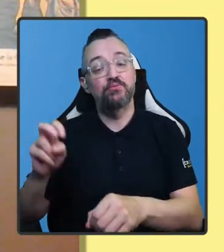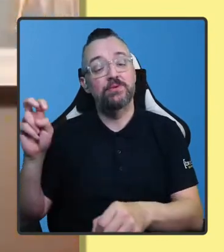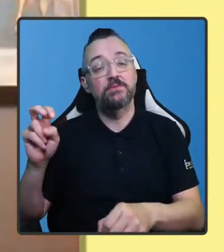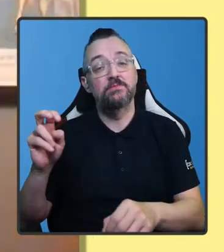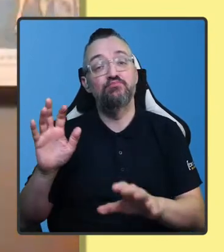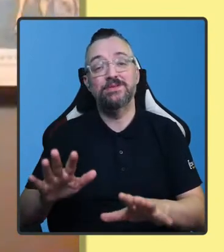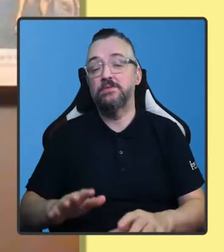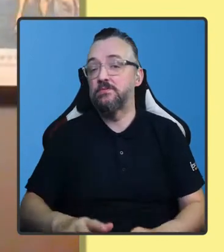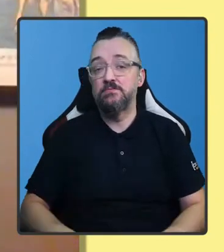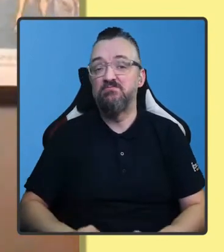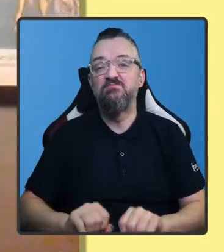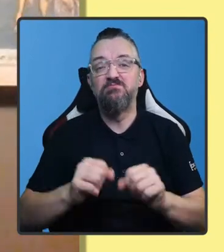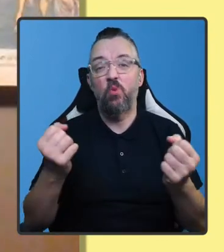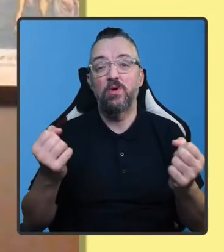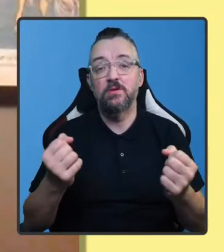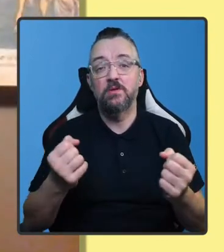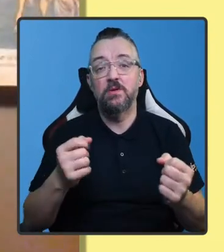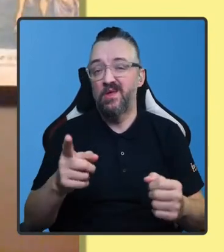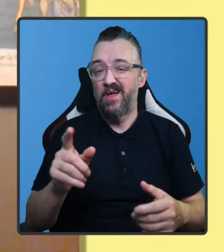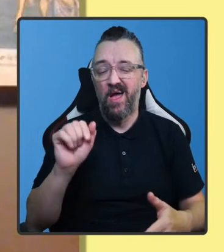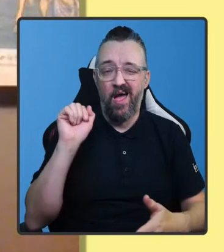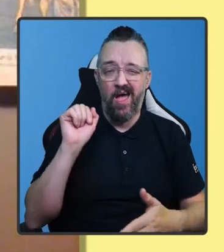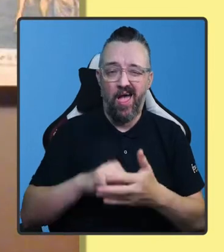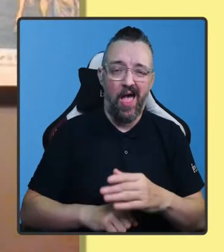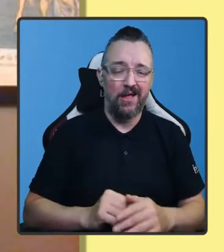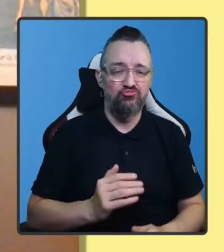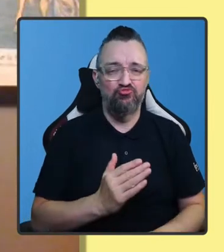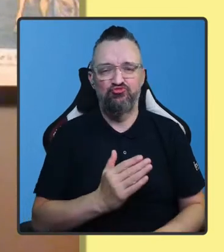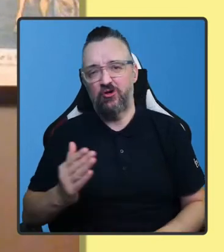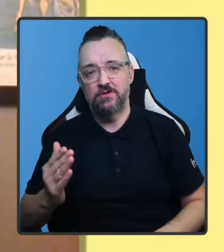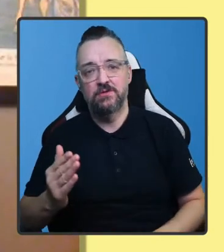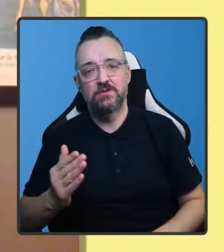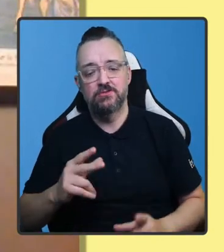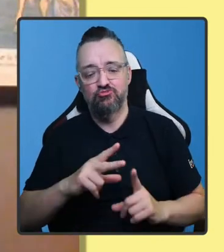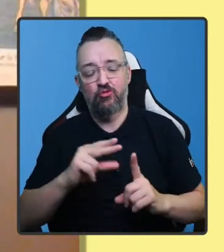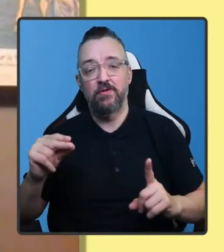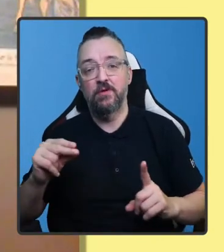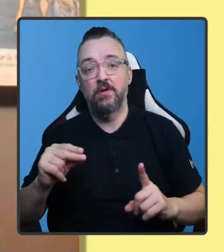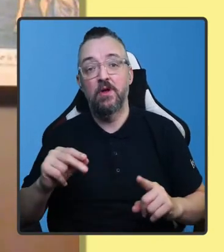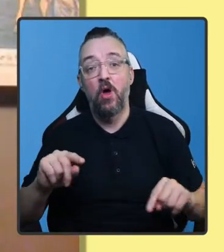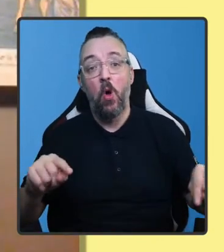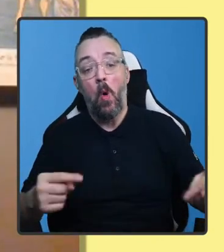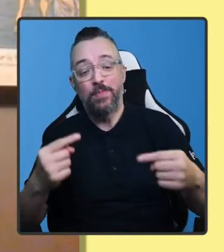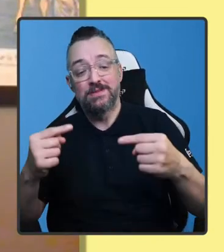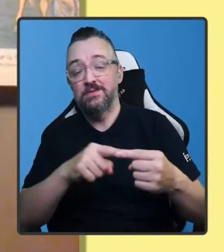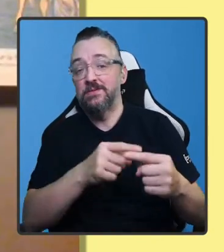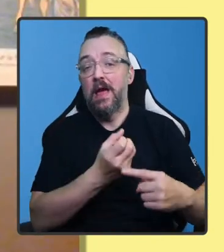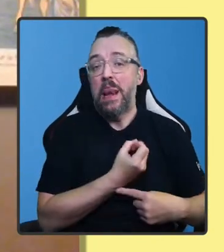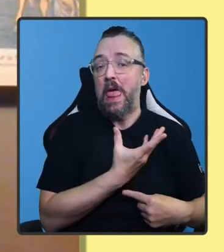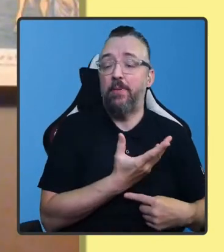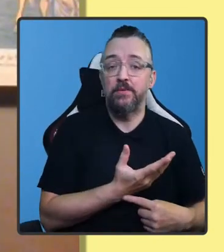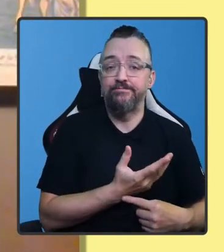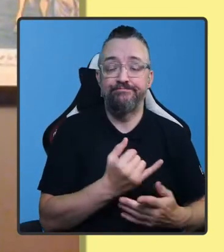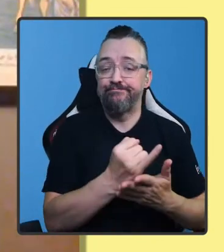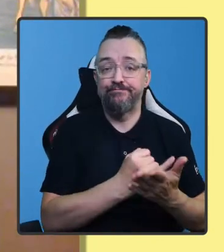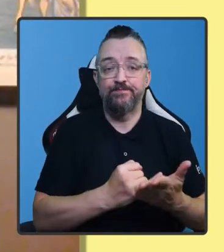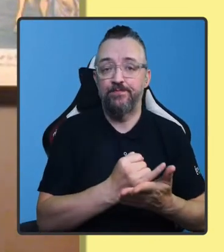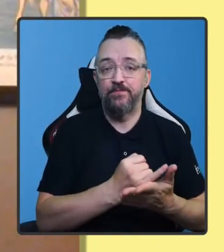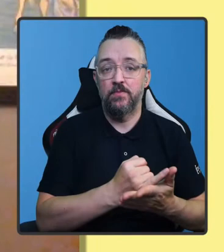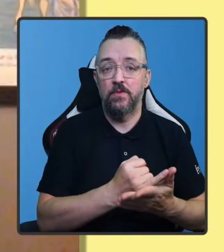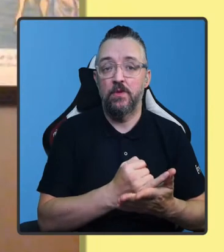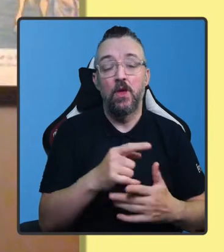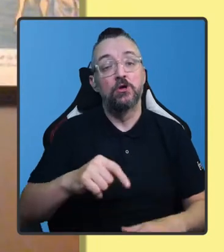by a hard right Tory government and Labour is no real opposition at all. Conference, the people of Scotland voted